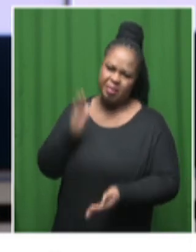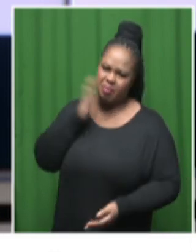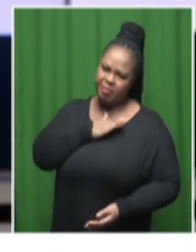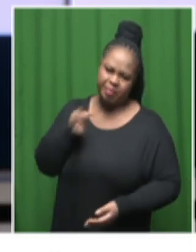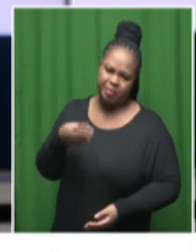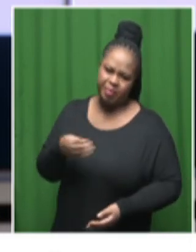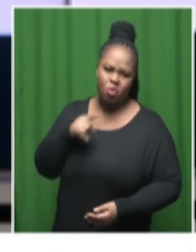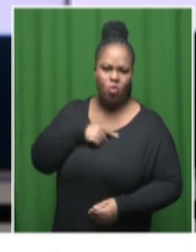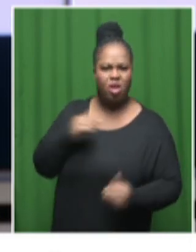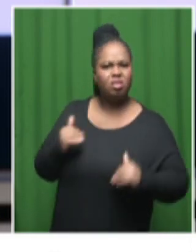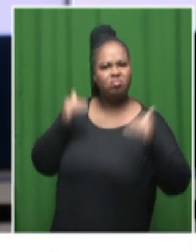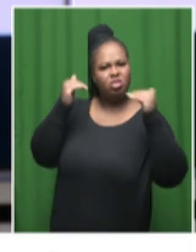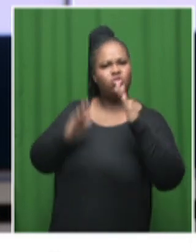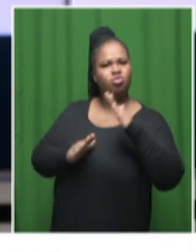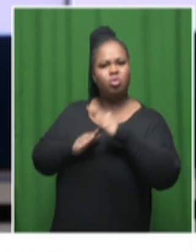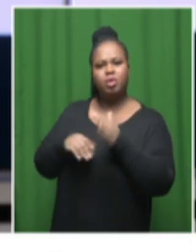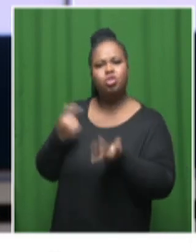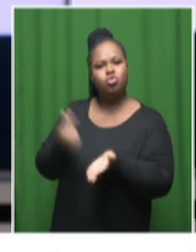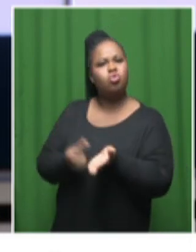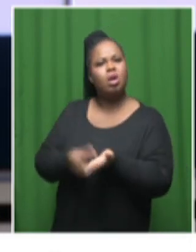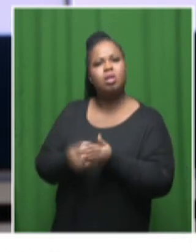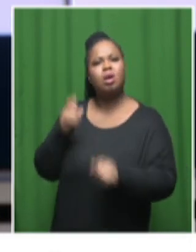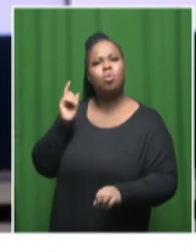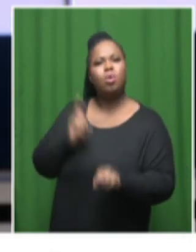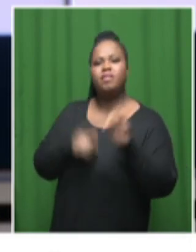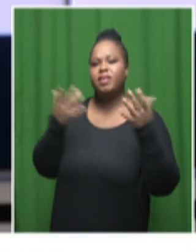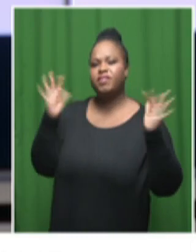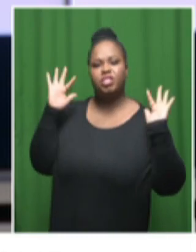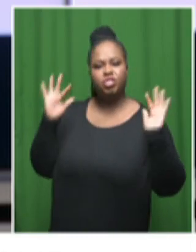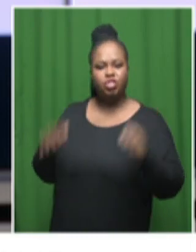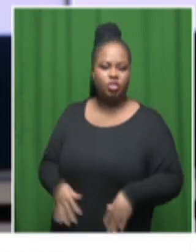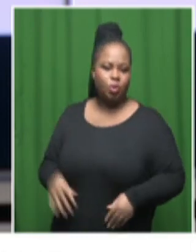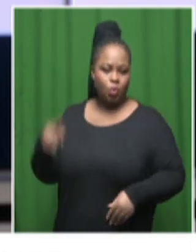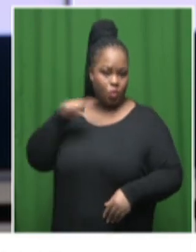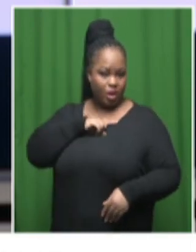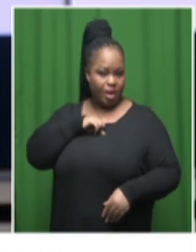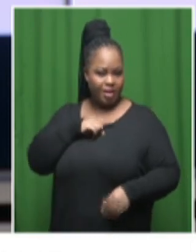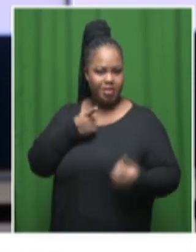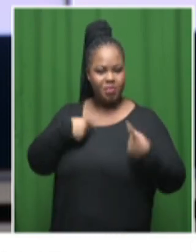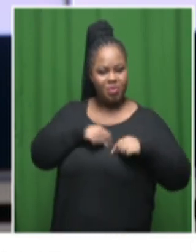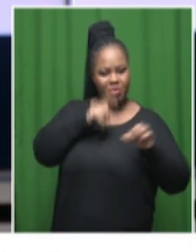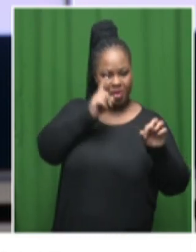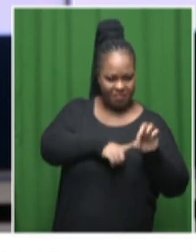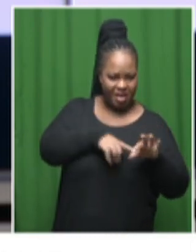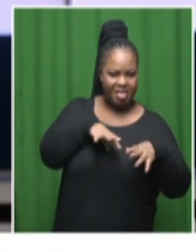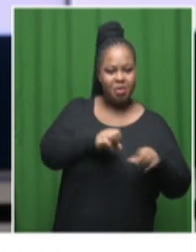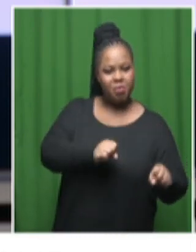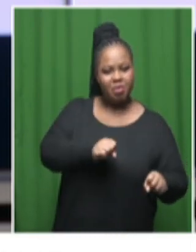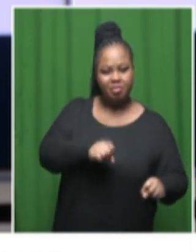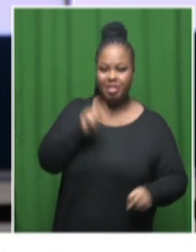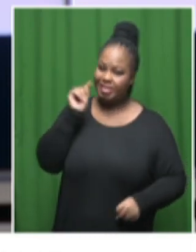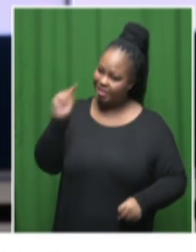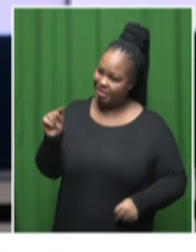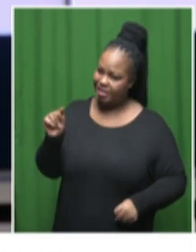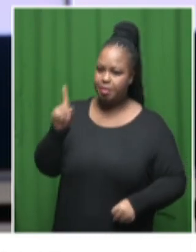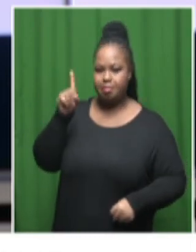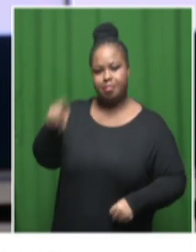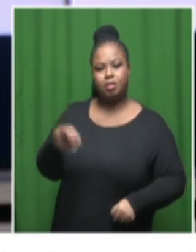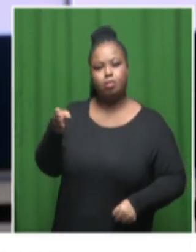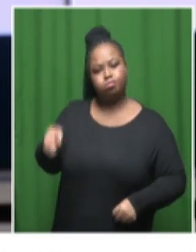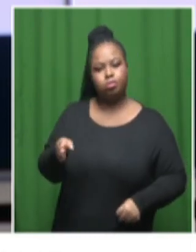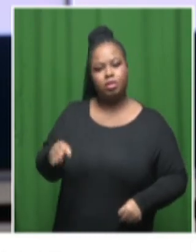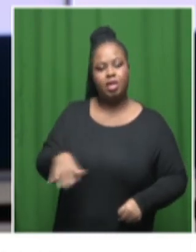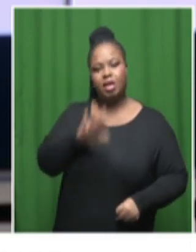also ranked higher. Yes. And Uganda has already qualified. They qualified because of we qualified as the host. Yes. They should be here